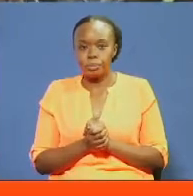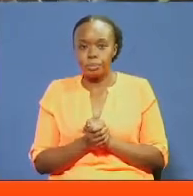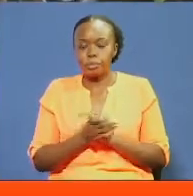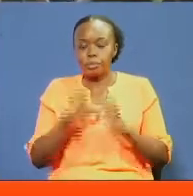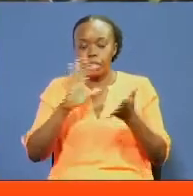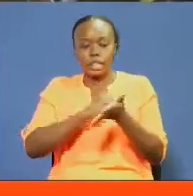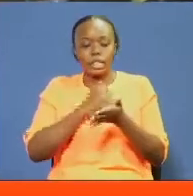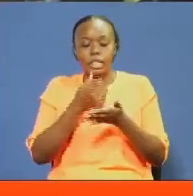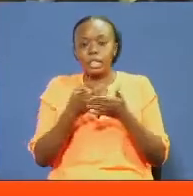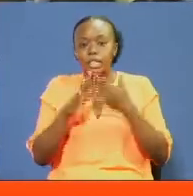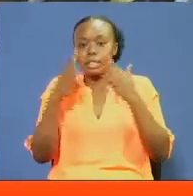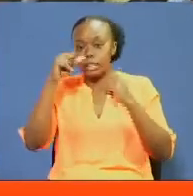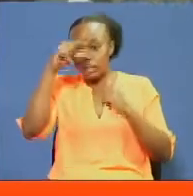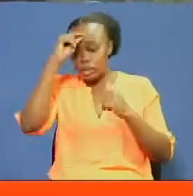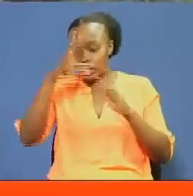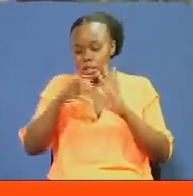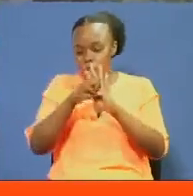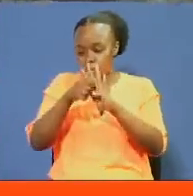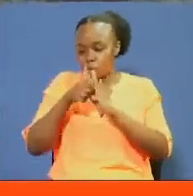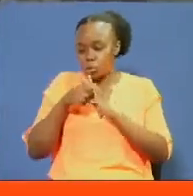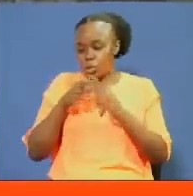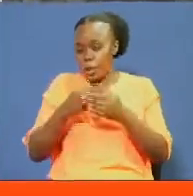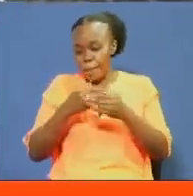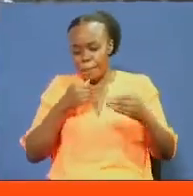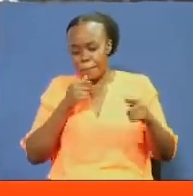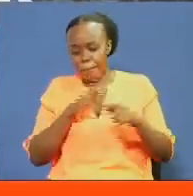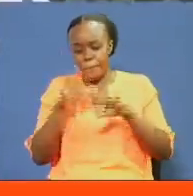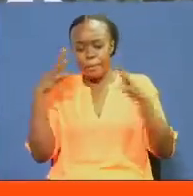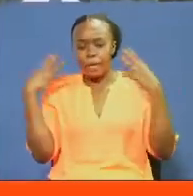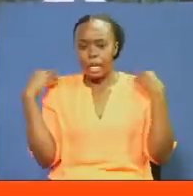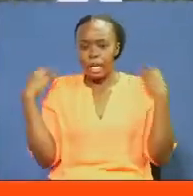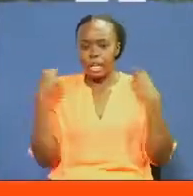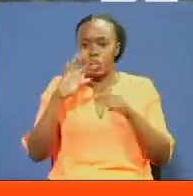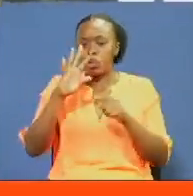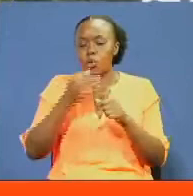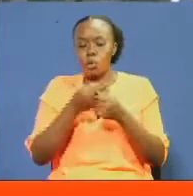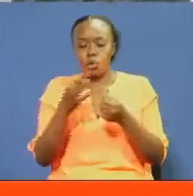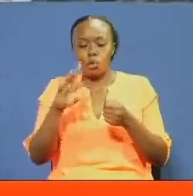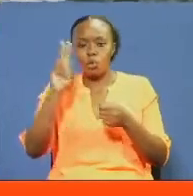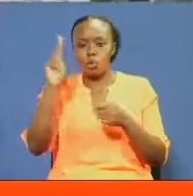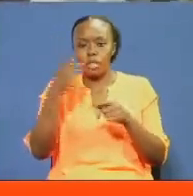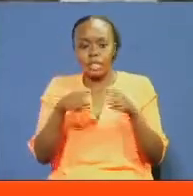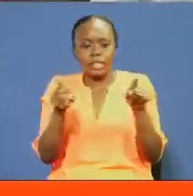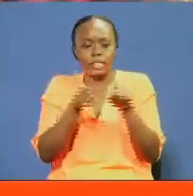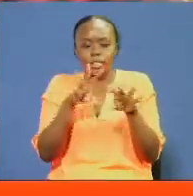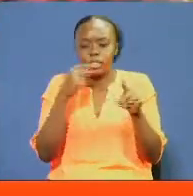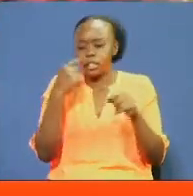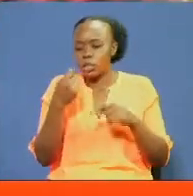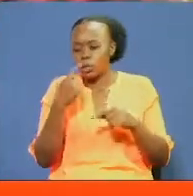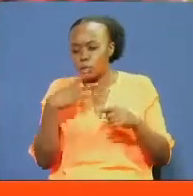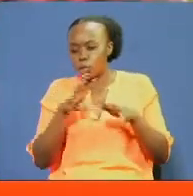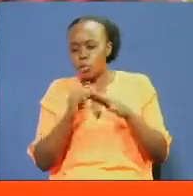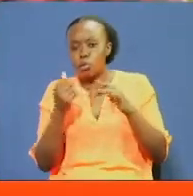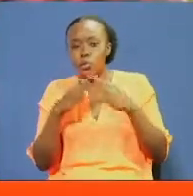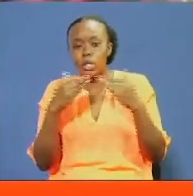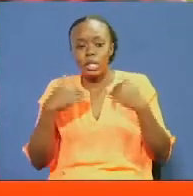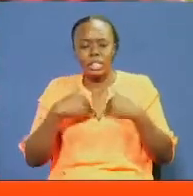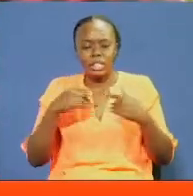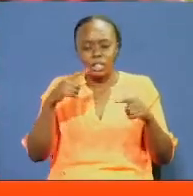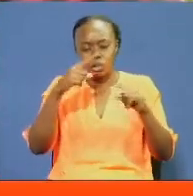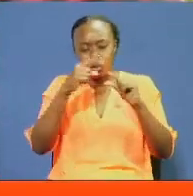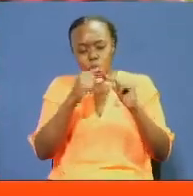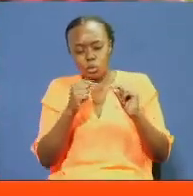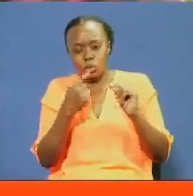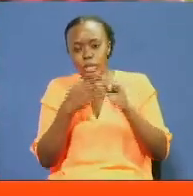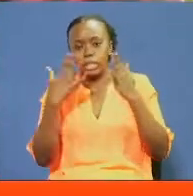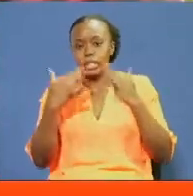Even with the government lagging behind in the vaccination exercise of Kenyans with the AstraZeneca vaccine due to shortage,